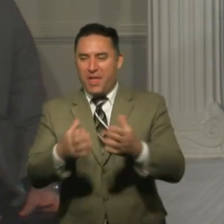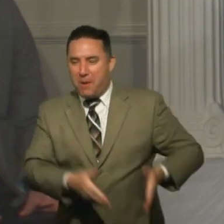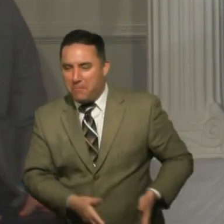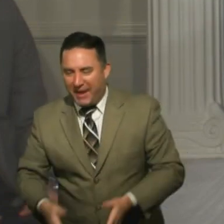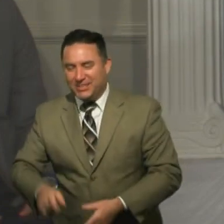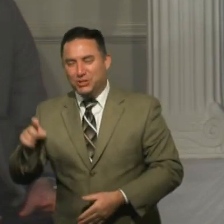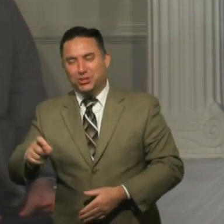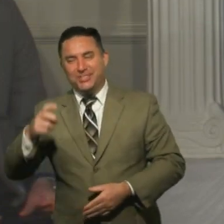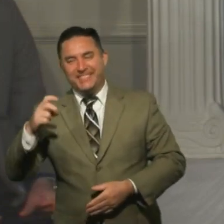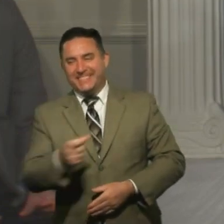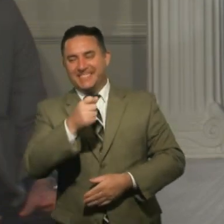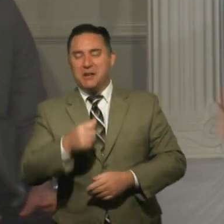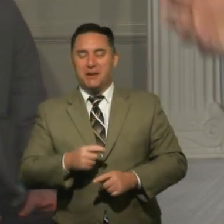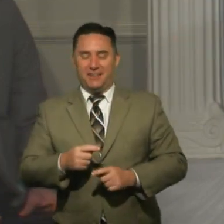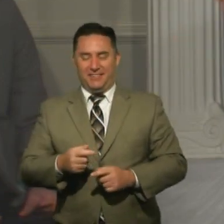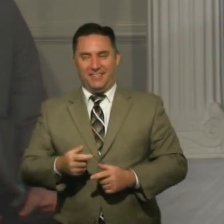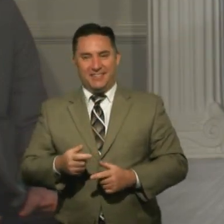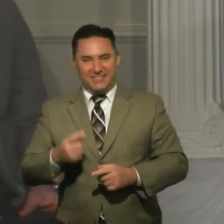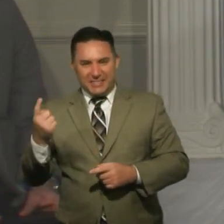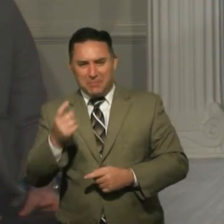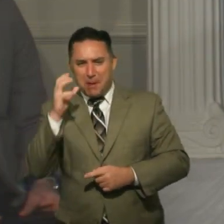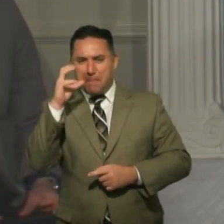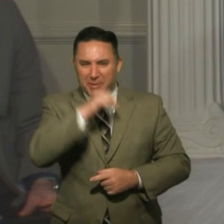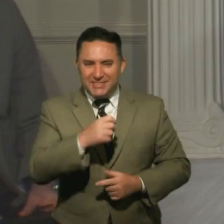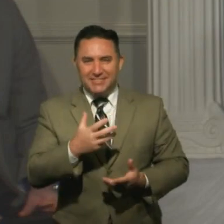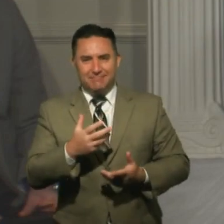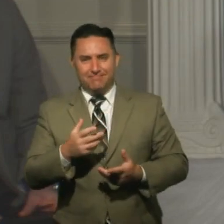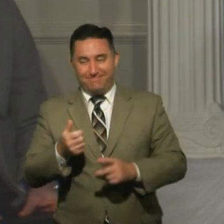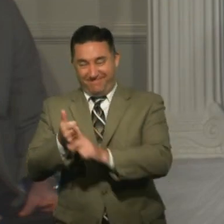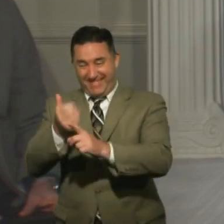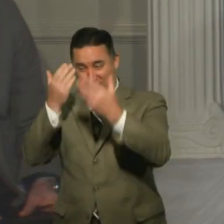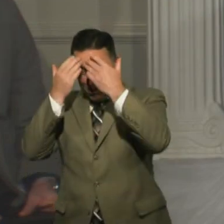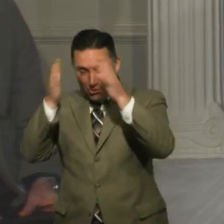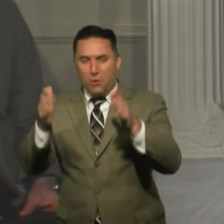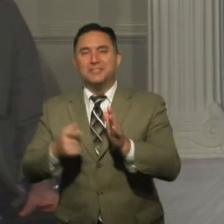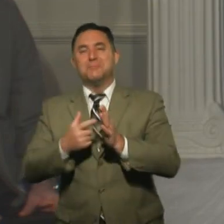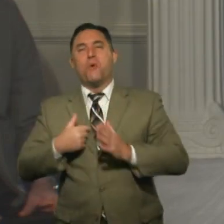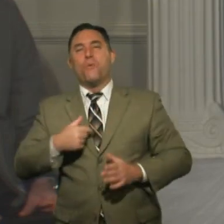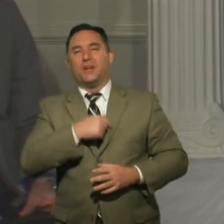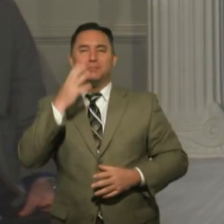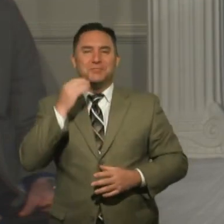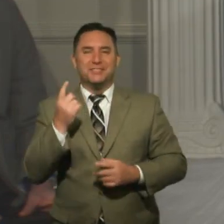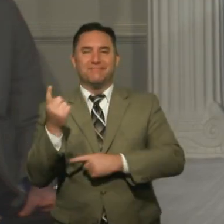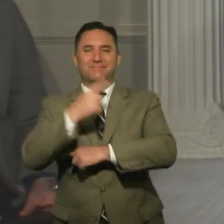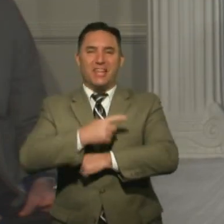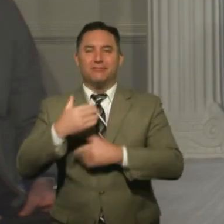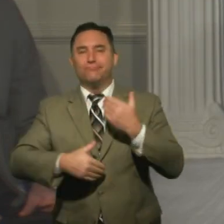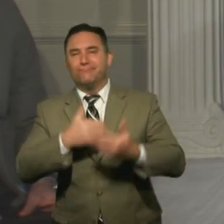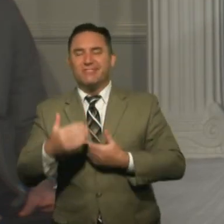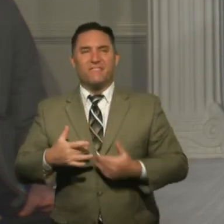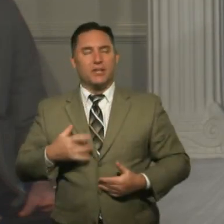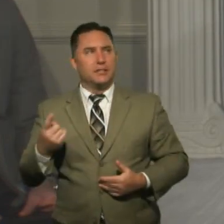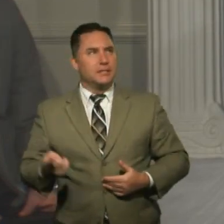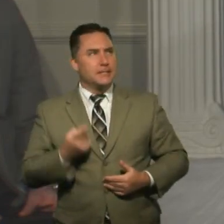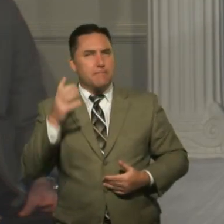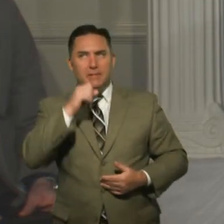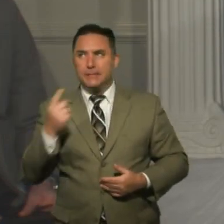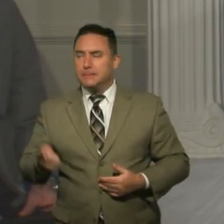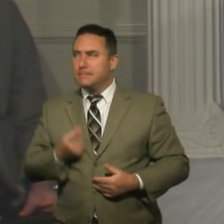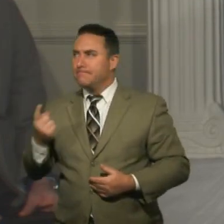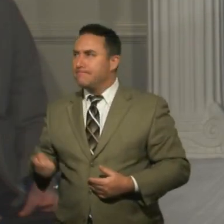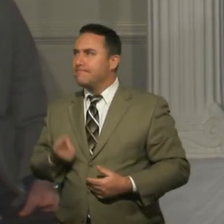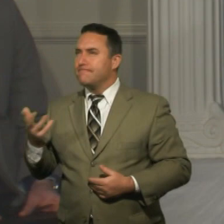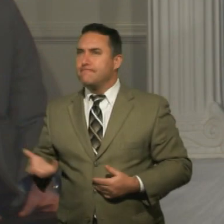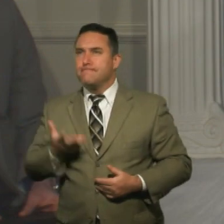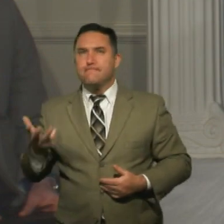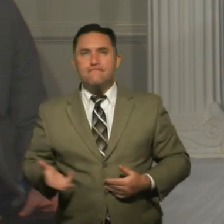on. But that would have been something. Something was missing, and he didn't even know it. And sometimes we go through our days and feel like something is missing.